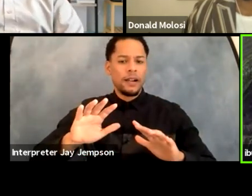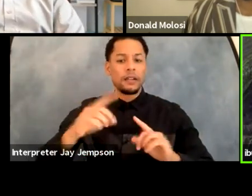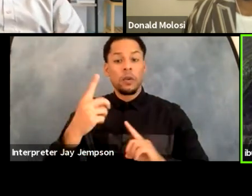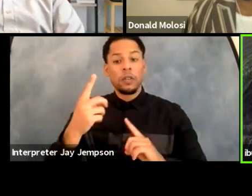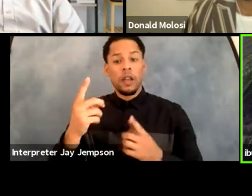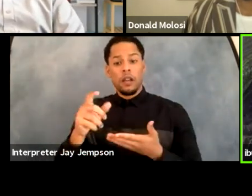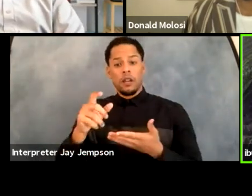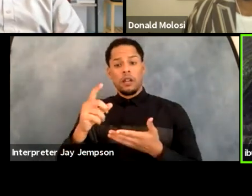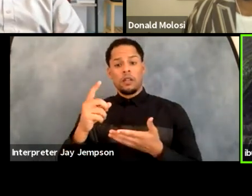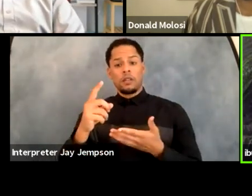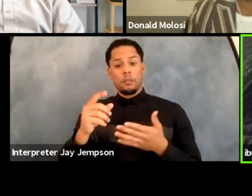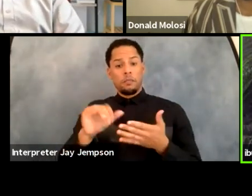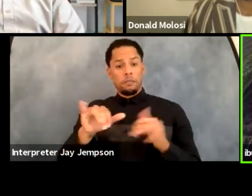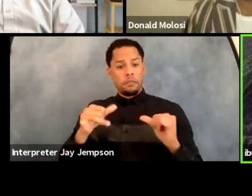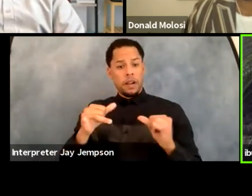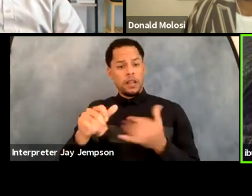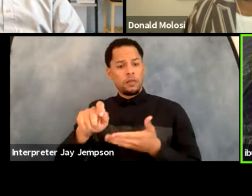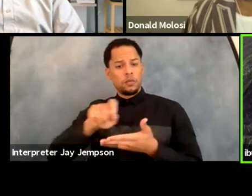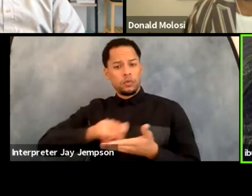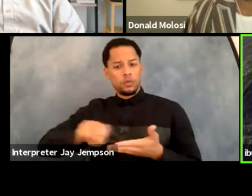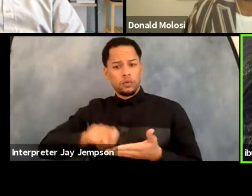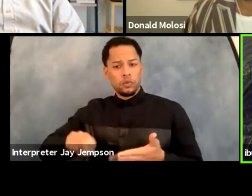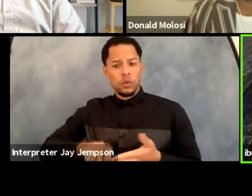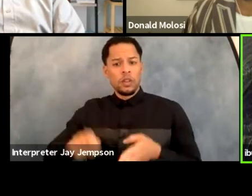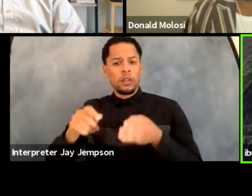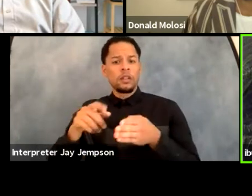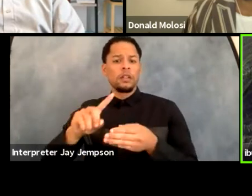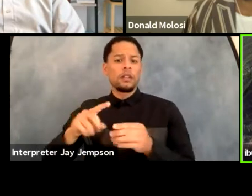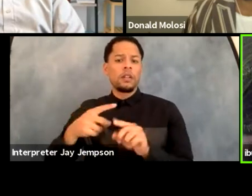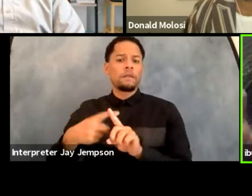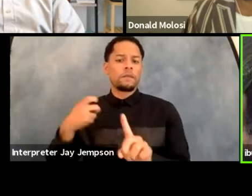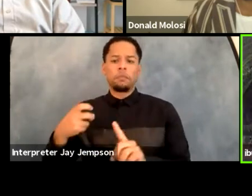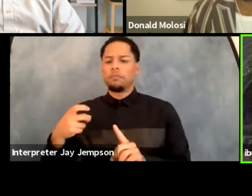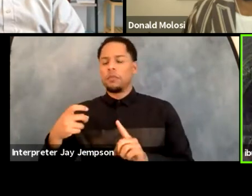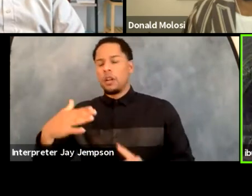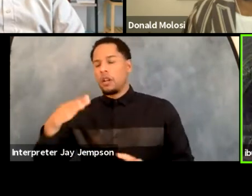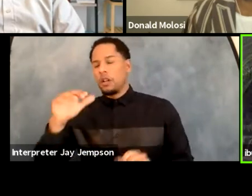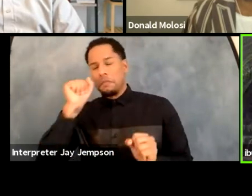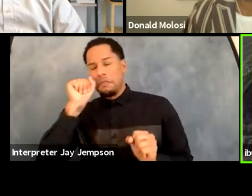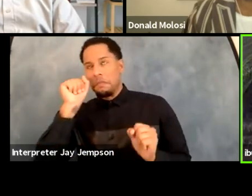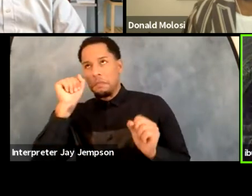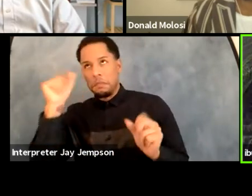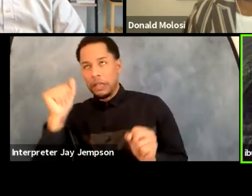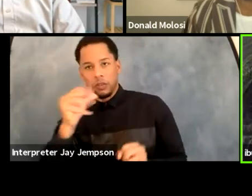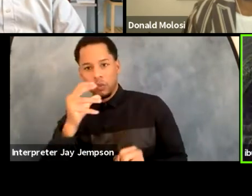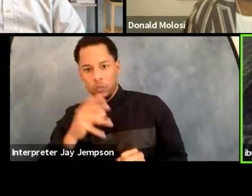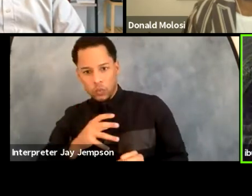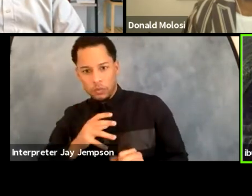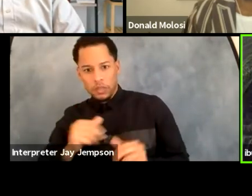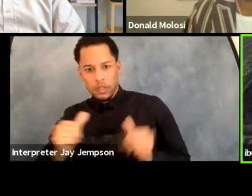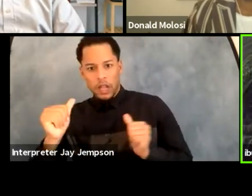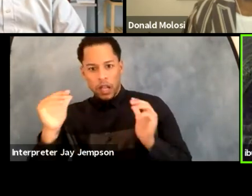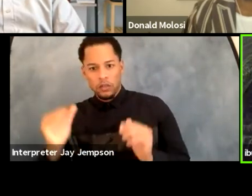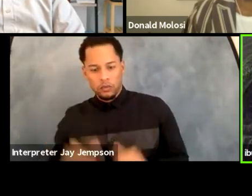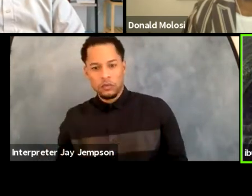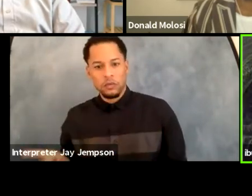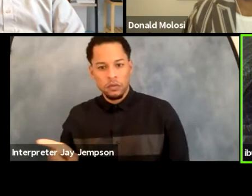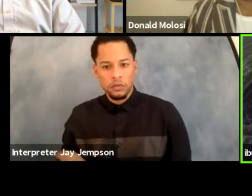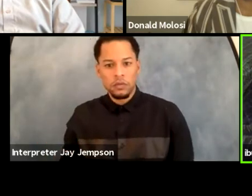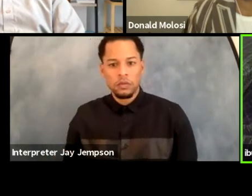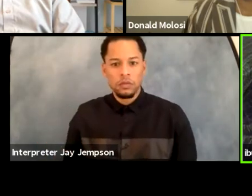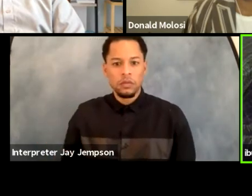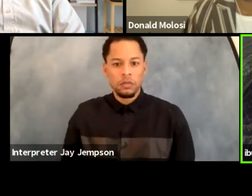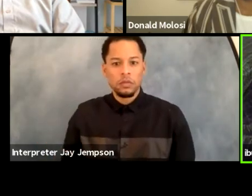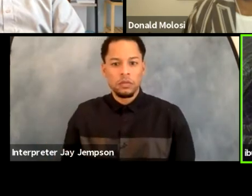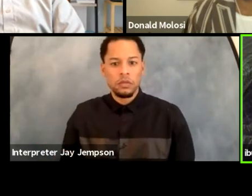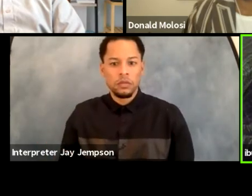by Jennifer Eber, that's a fantastic actor. It was our own story. So I was